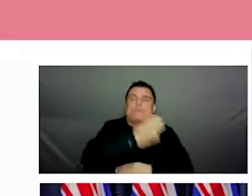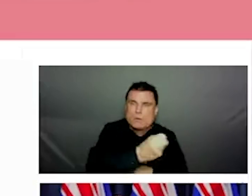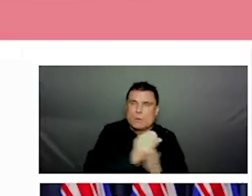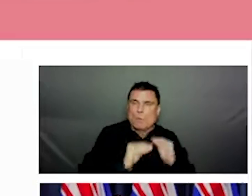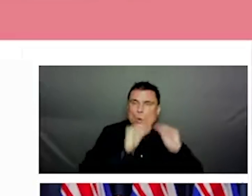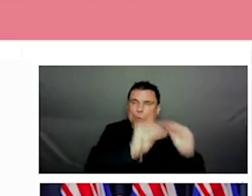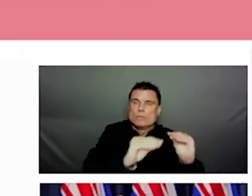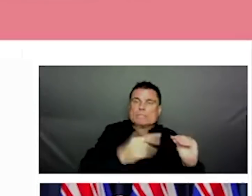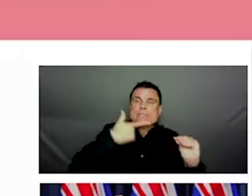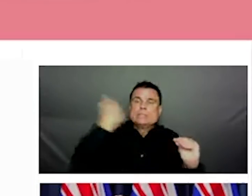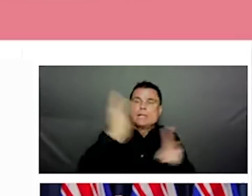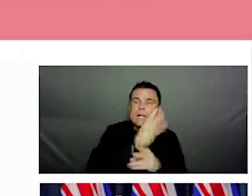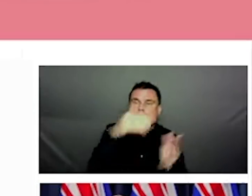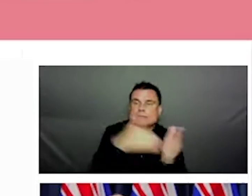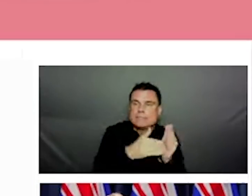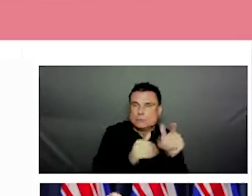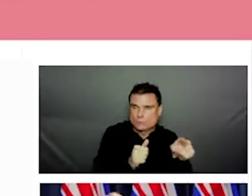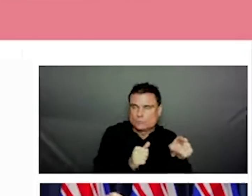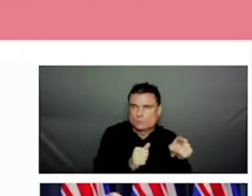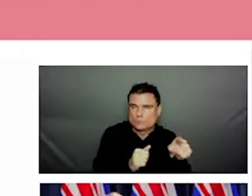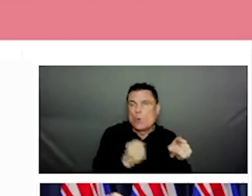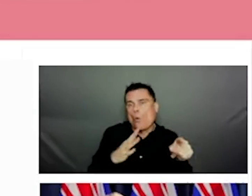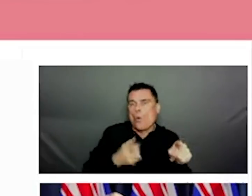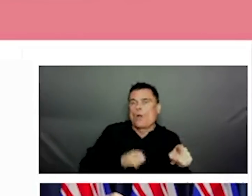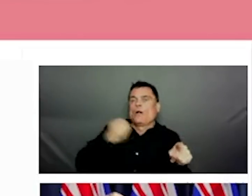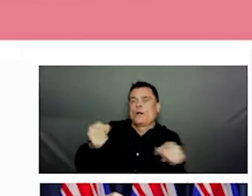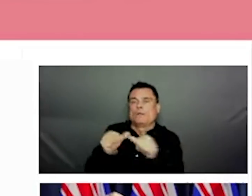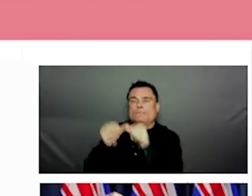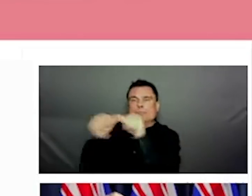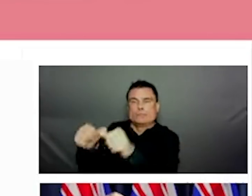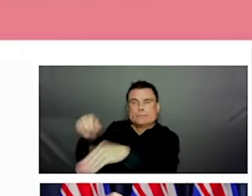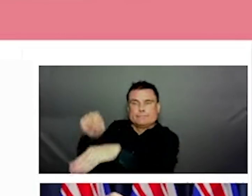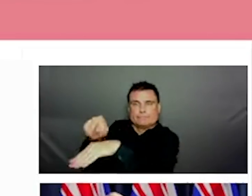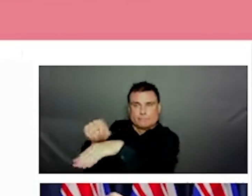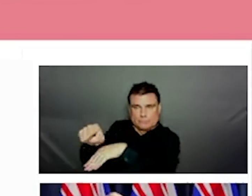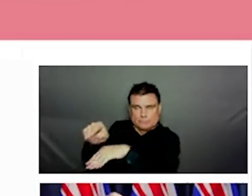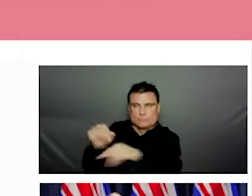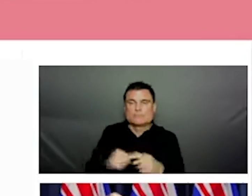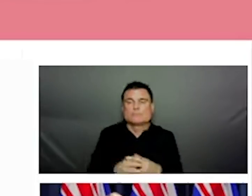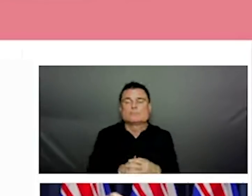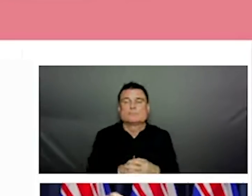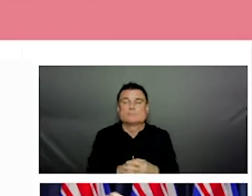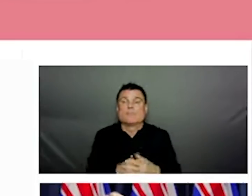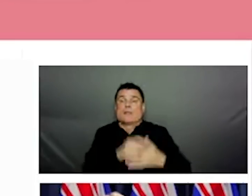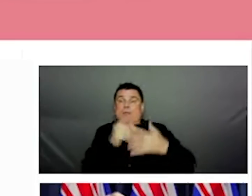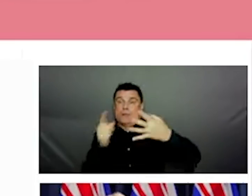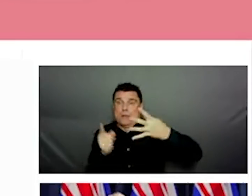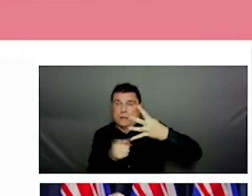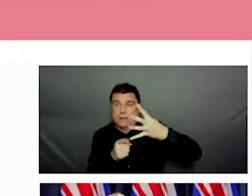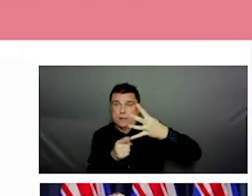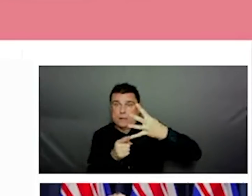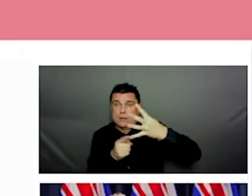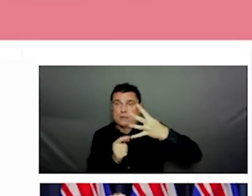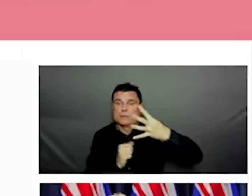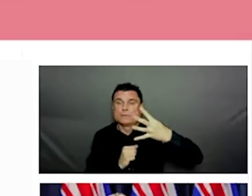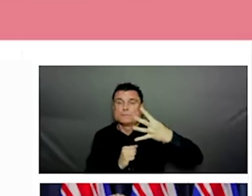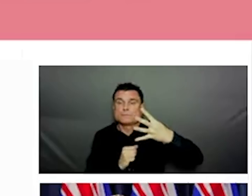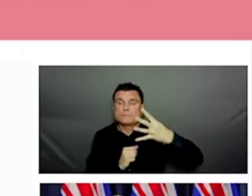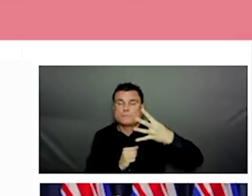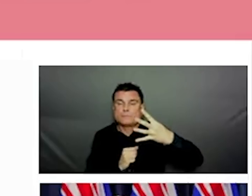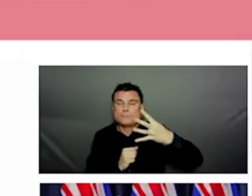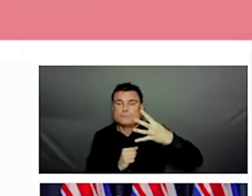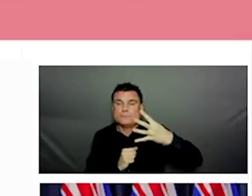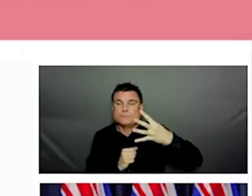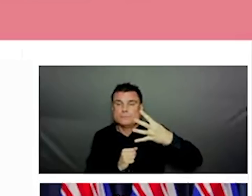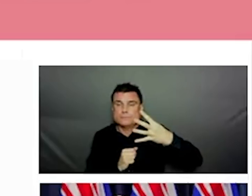hospitals. As well, we know that it has been the most challenging for families